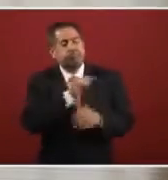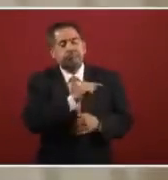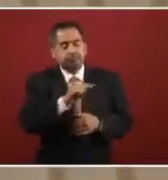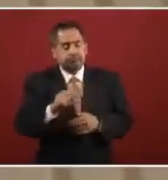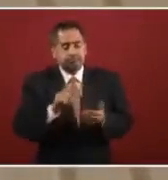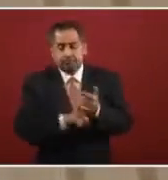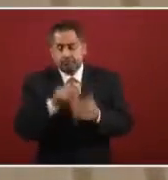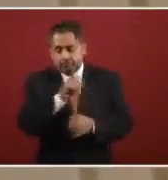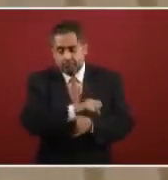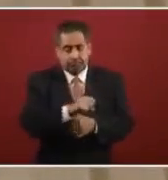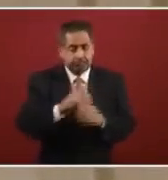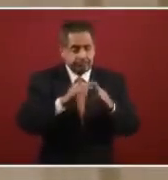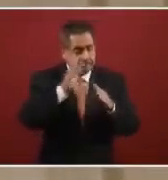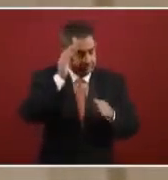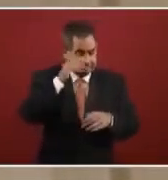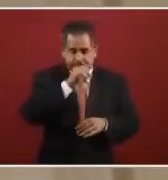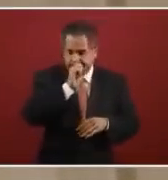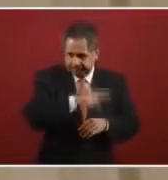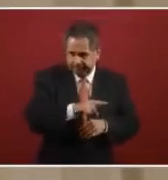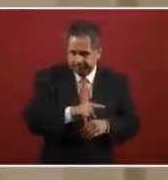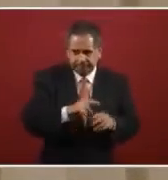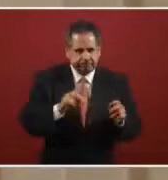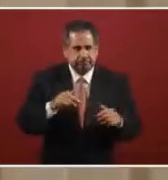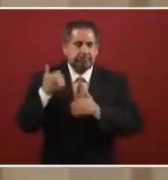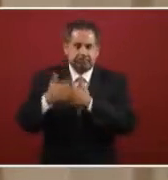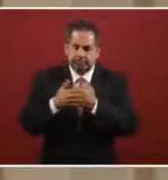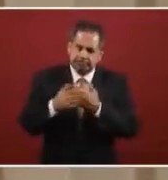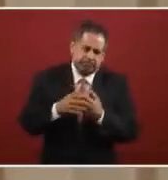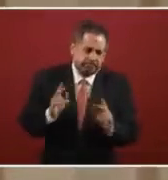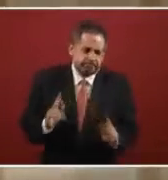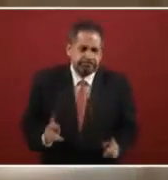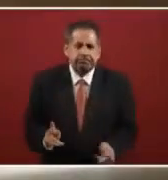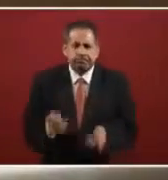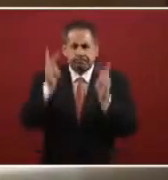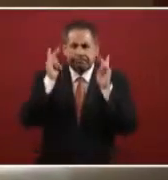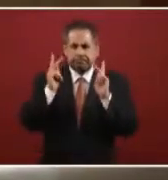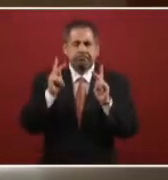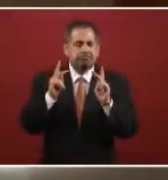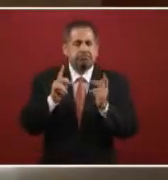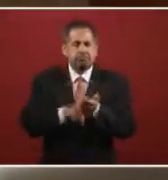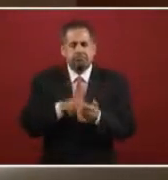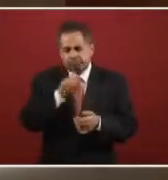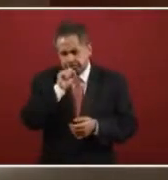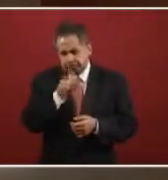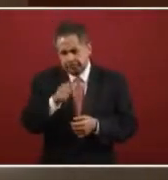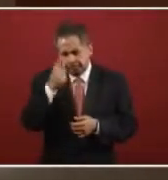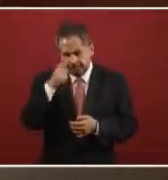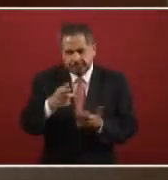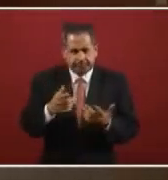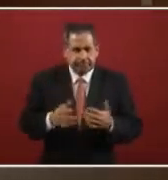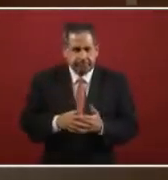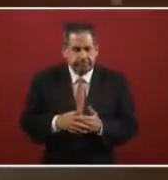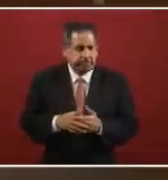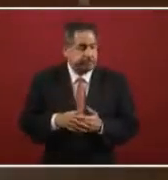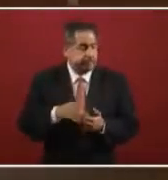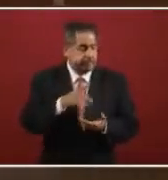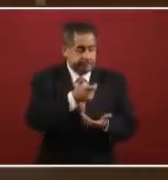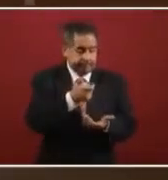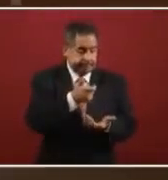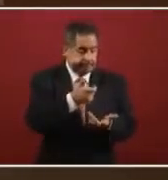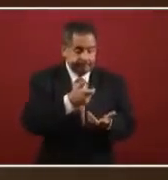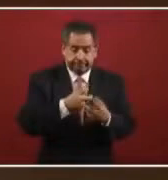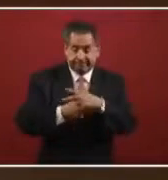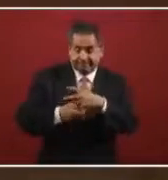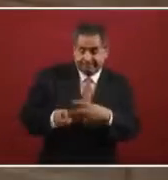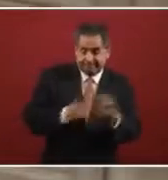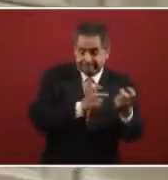del chino, pues las venderemos. There's other homes along with the Chinese, Mexican man's